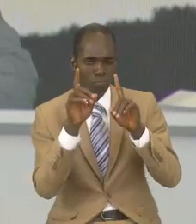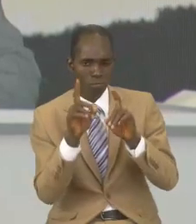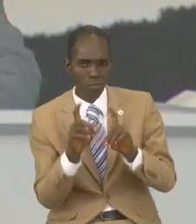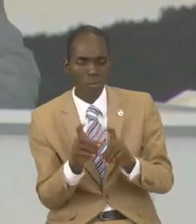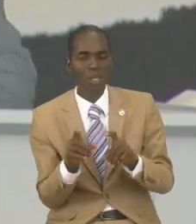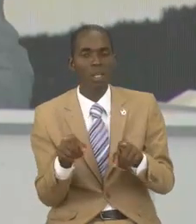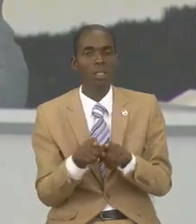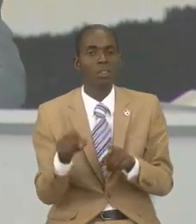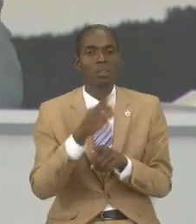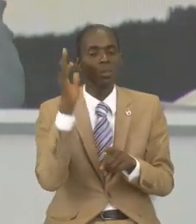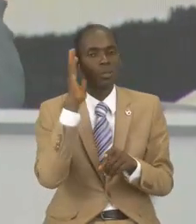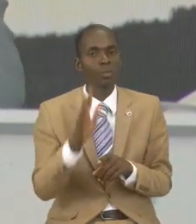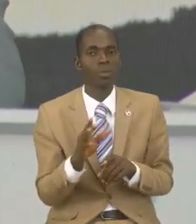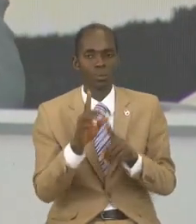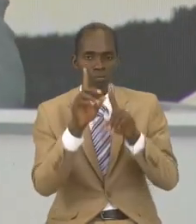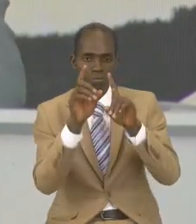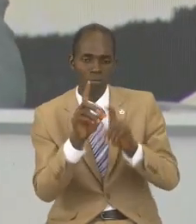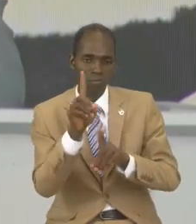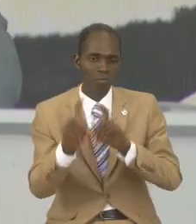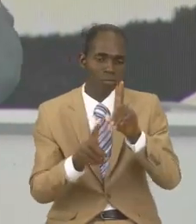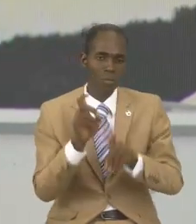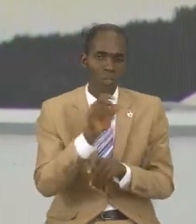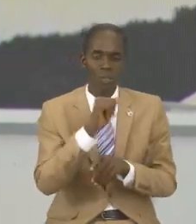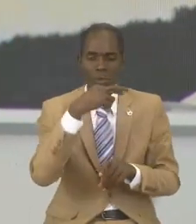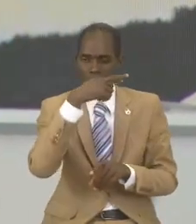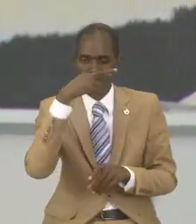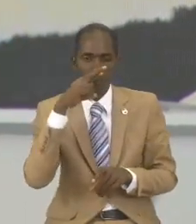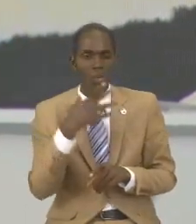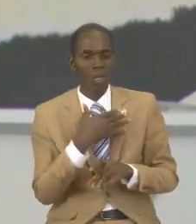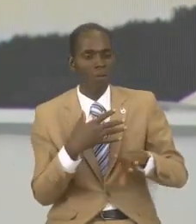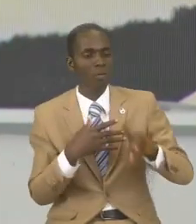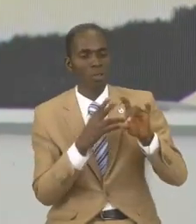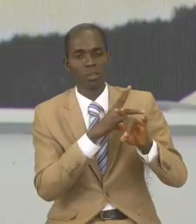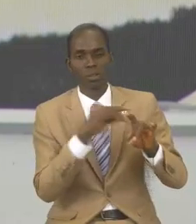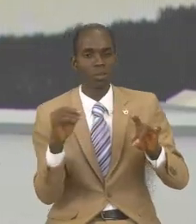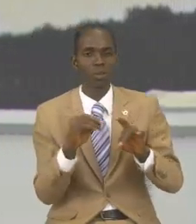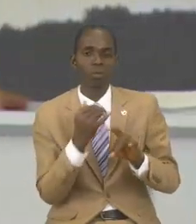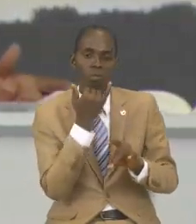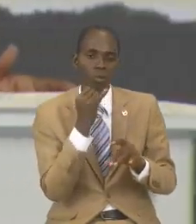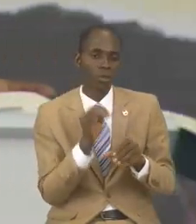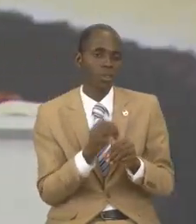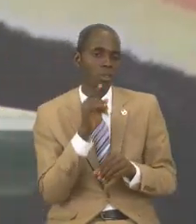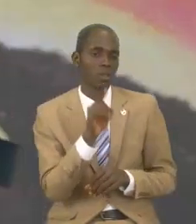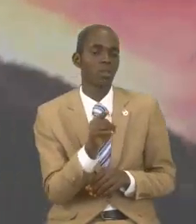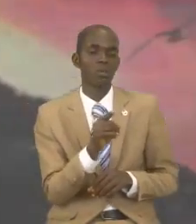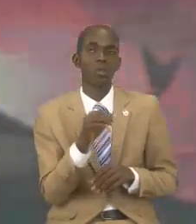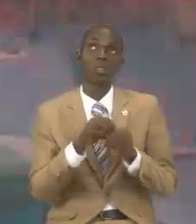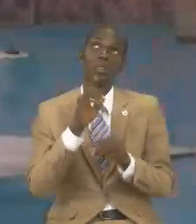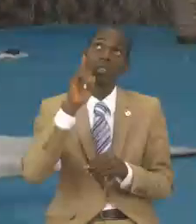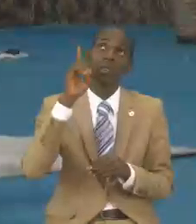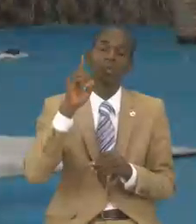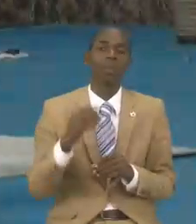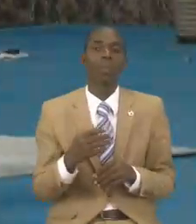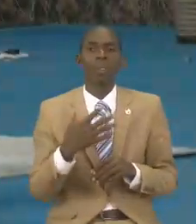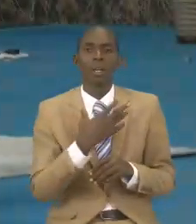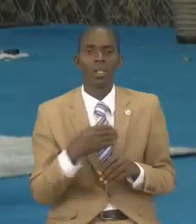criminal. I find no fault in him. They examined him as somebody that did